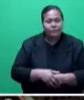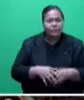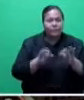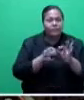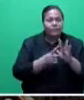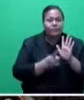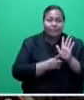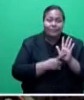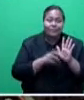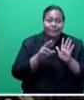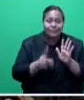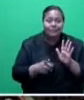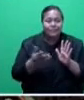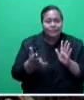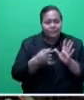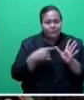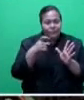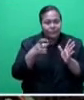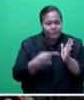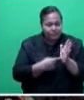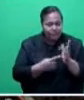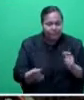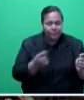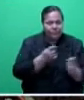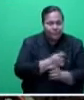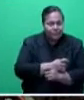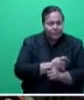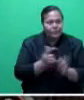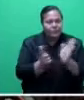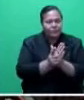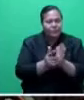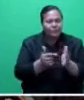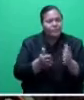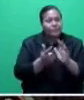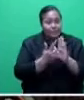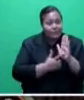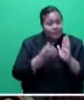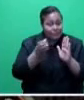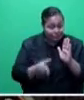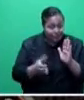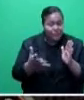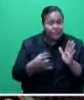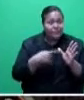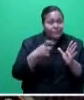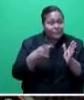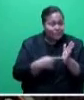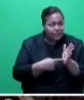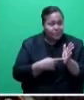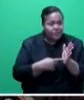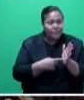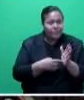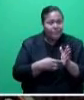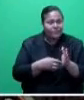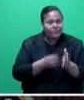...act to amend the Legal Practitioners Act 2009, Bill No. 10 of 2020, enacted by the Parliament of the Republic of